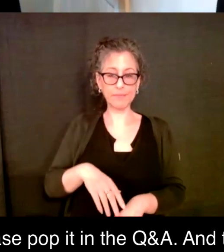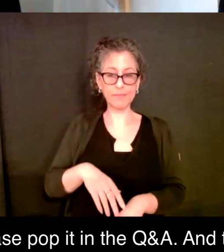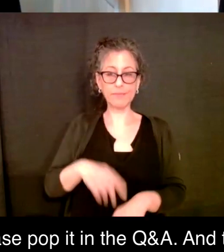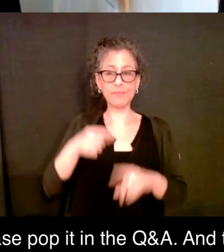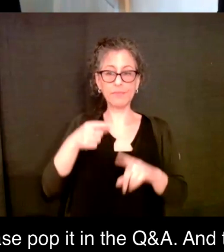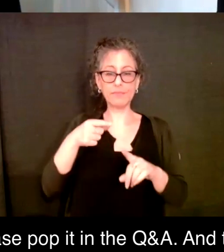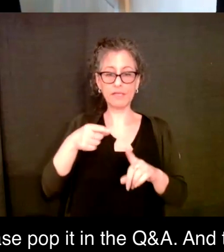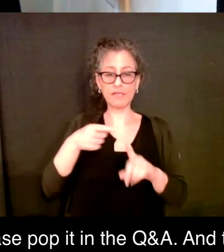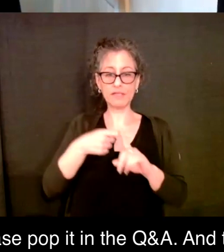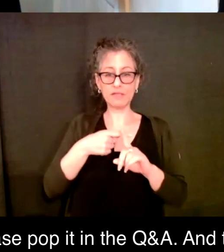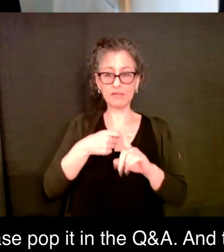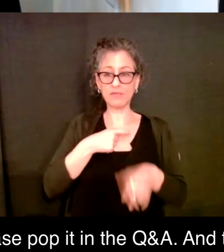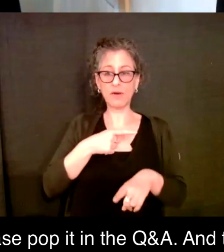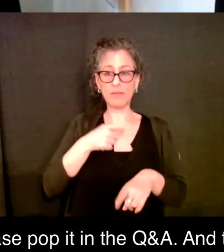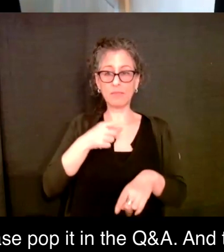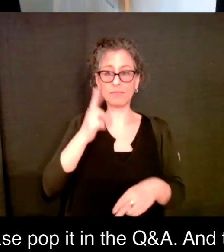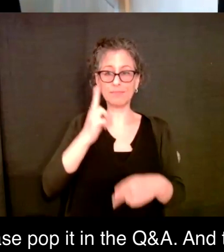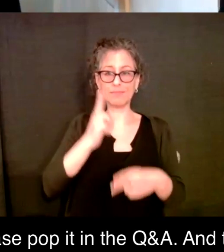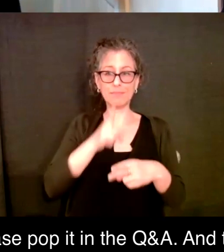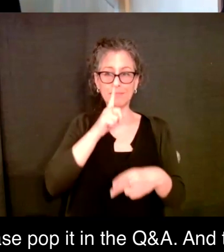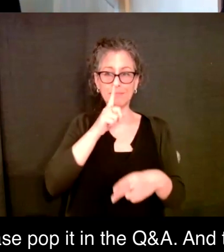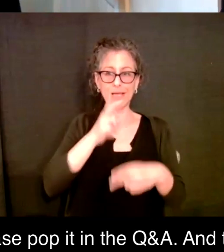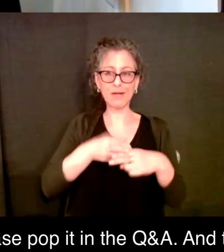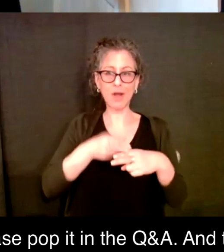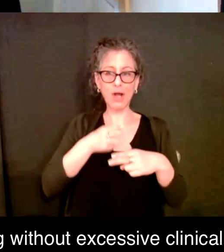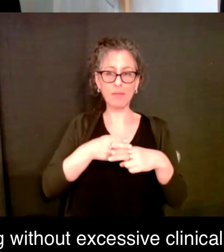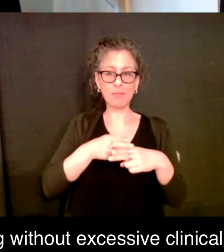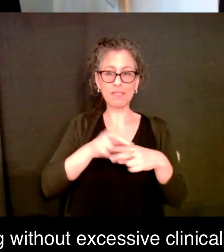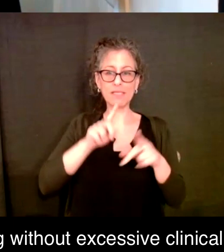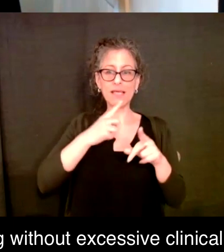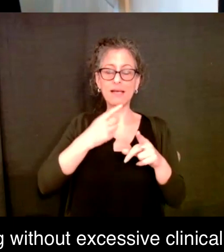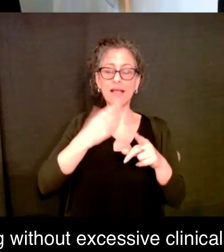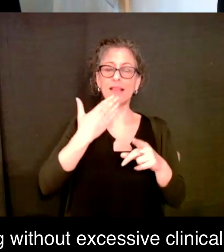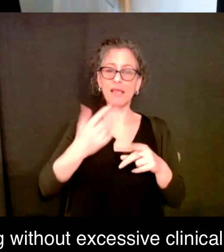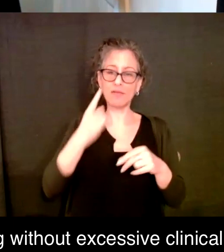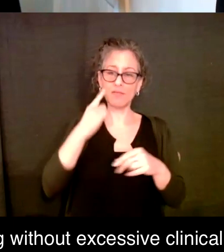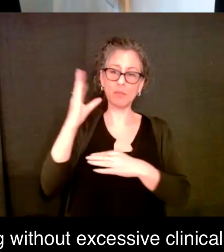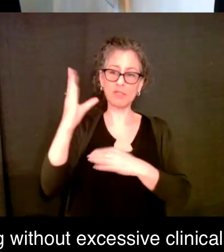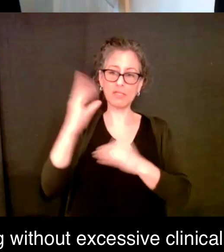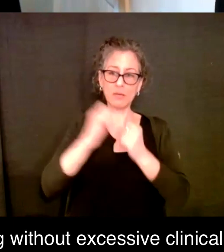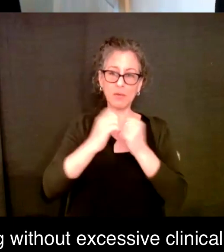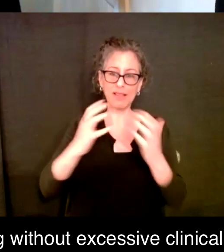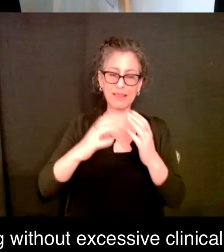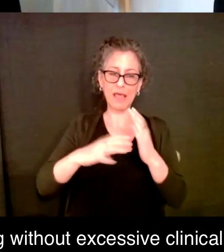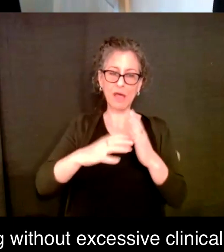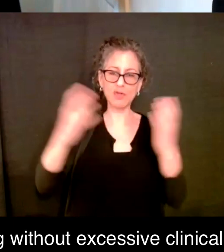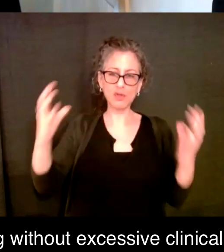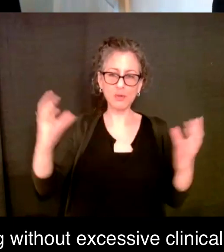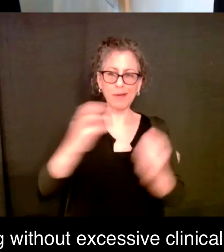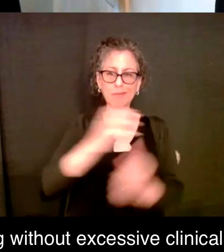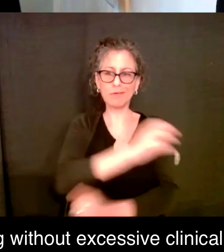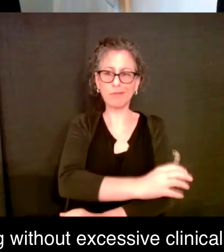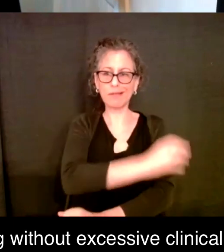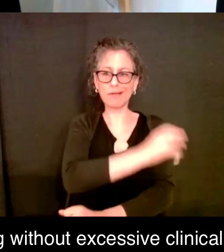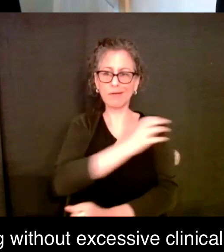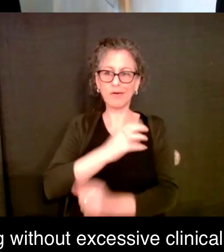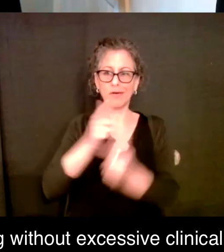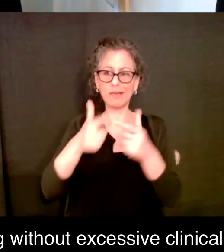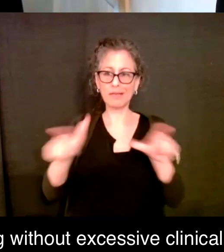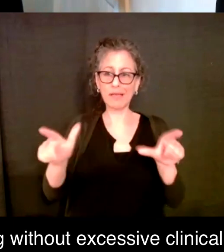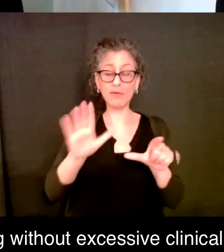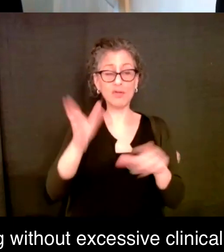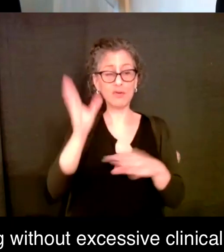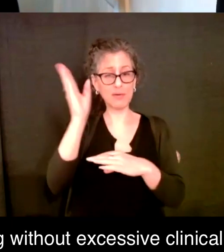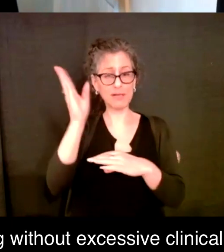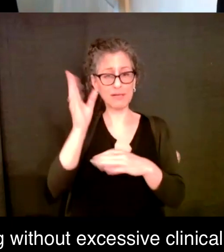from an anonymous attendee who said, "Thank you for presenting without excessive clinical language. Your presentation makes